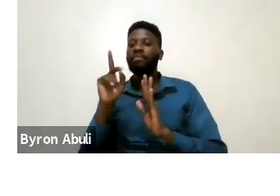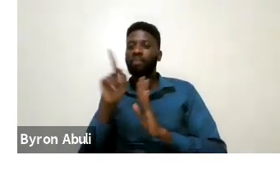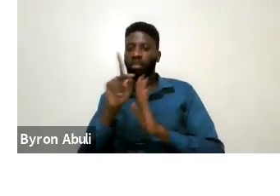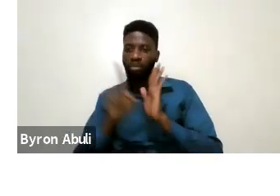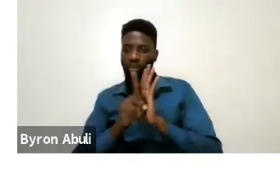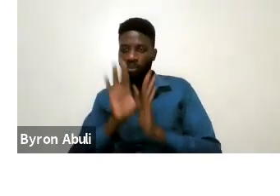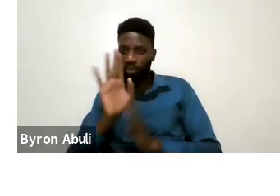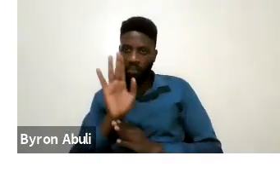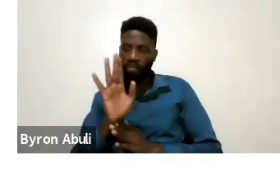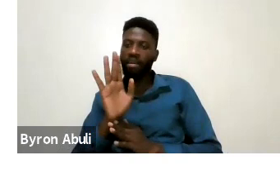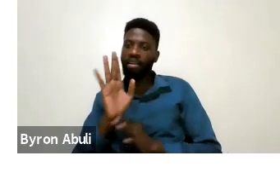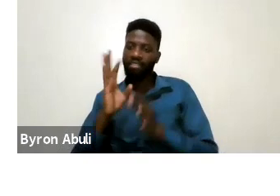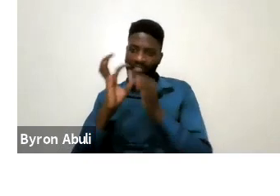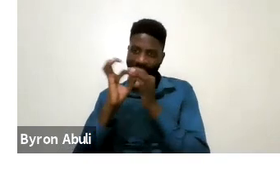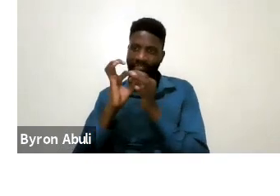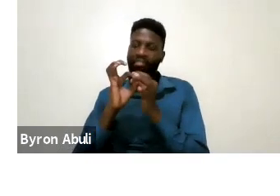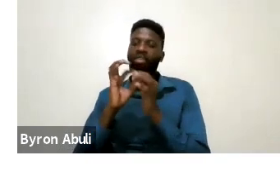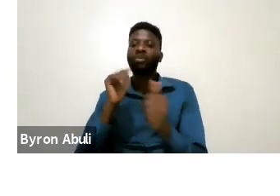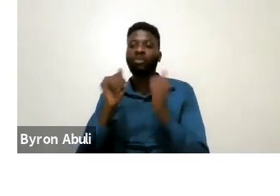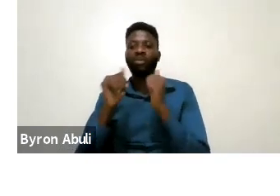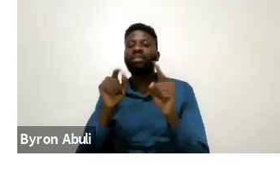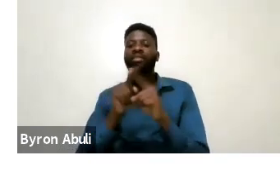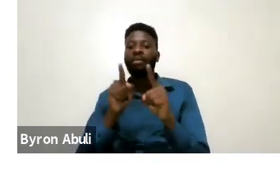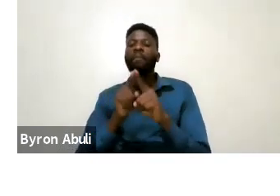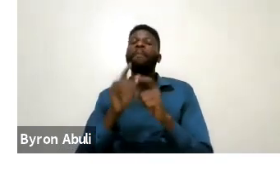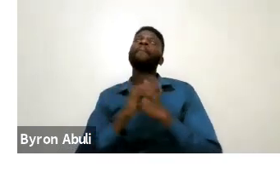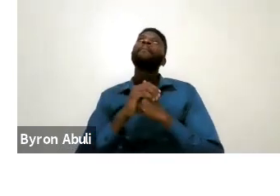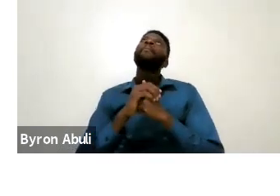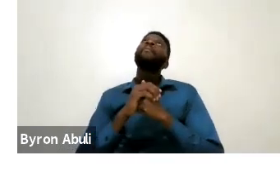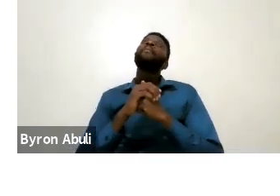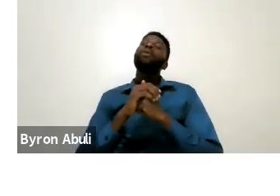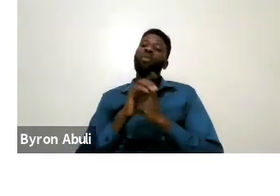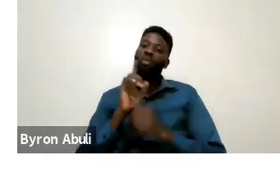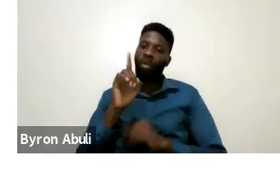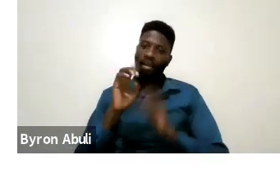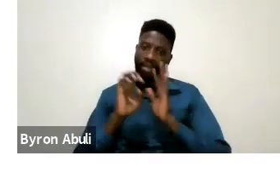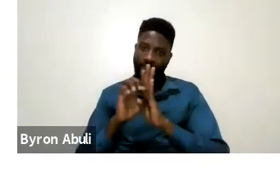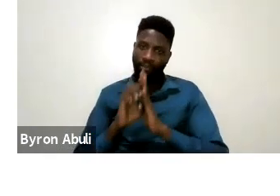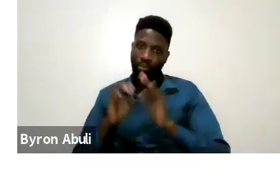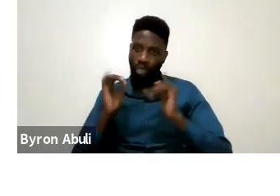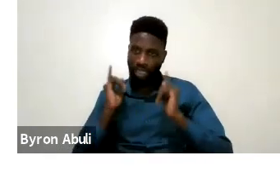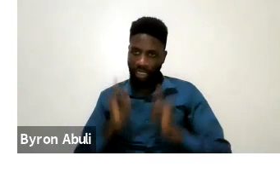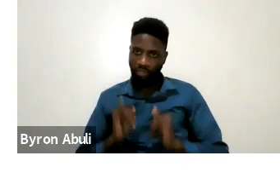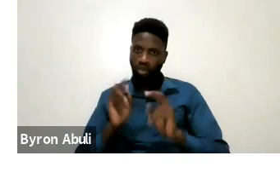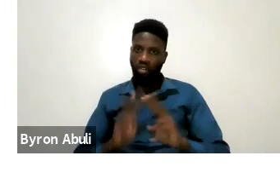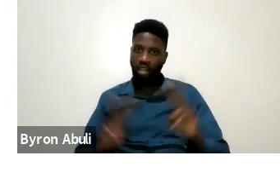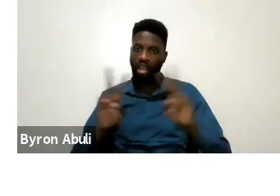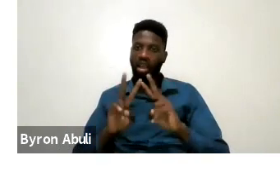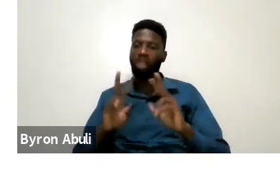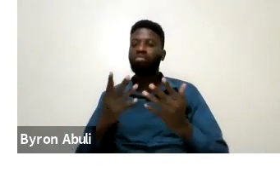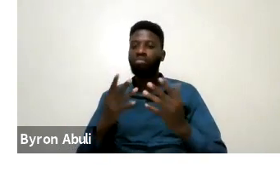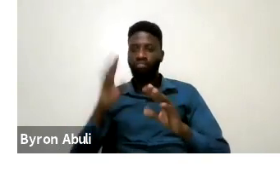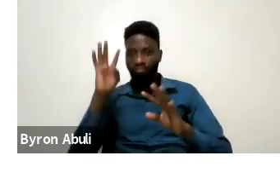for yourself. So one of the examples of individual values is creativity. Can I